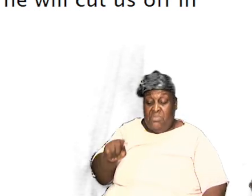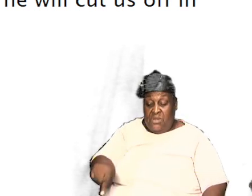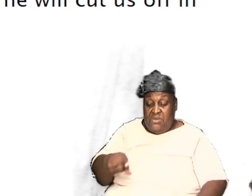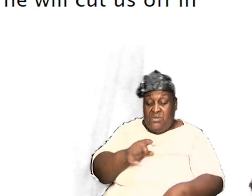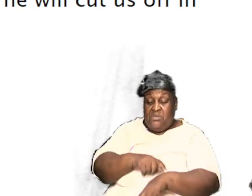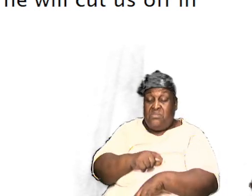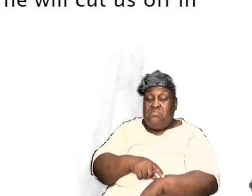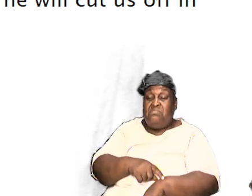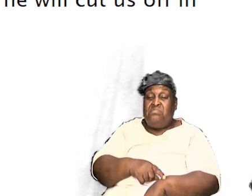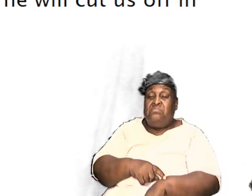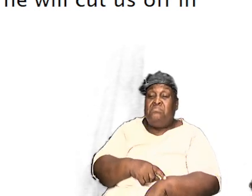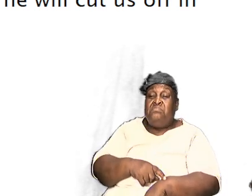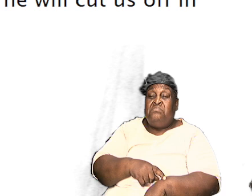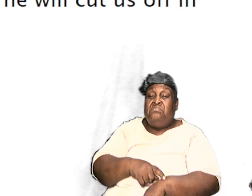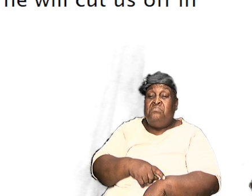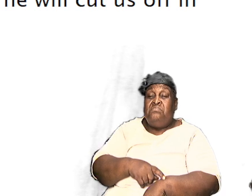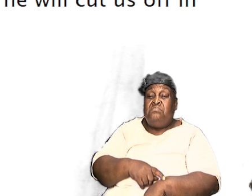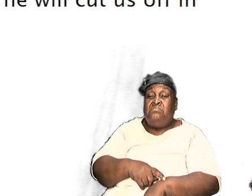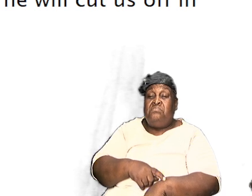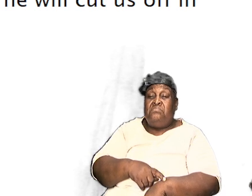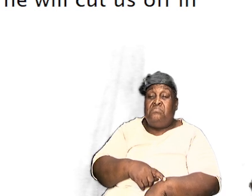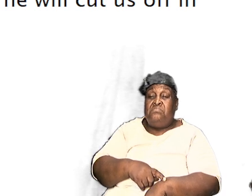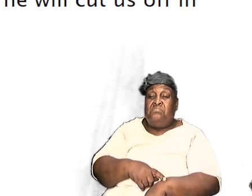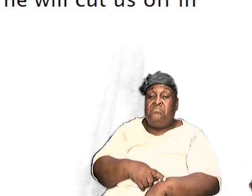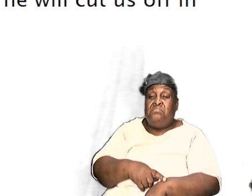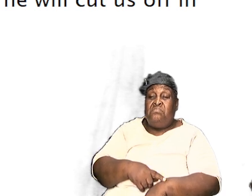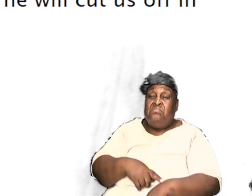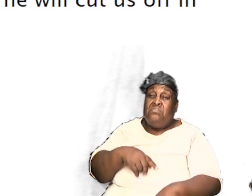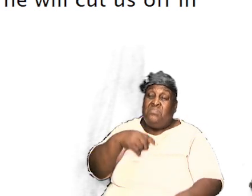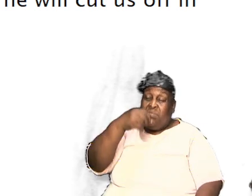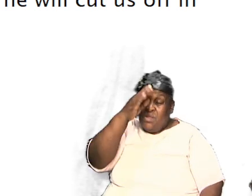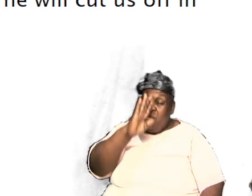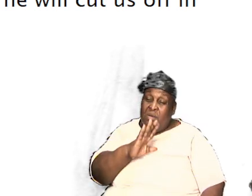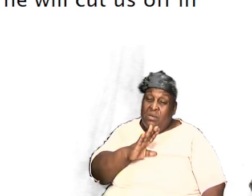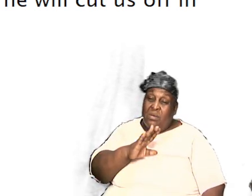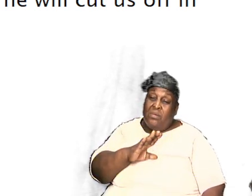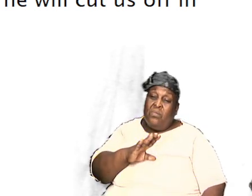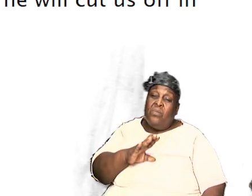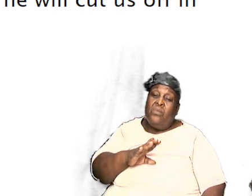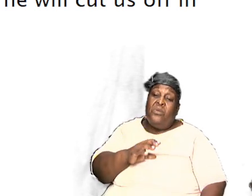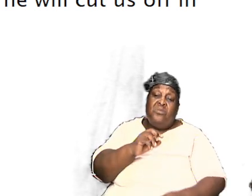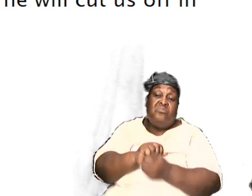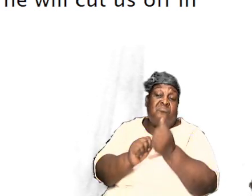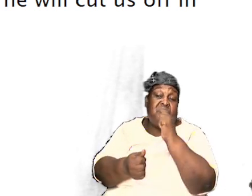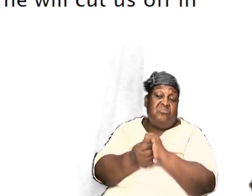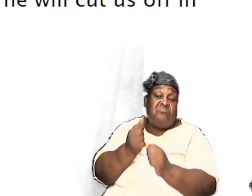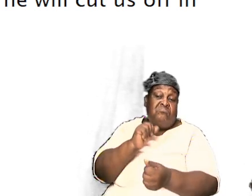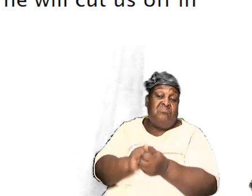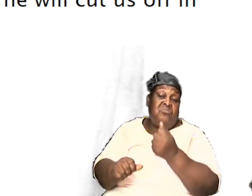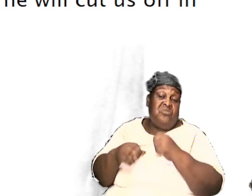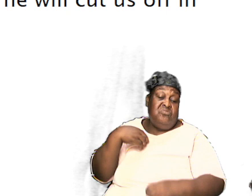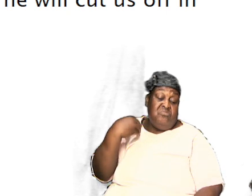this dispensation, he will cut us off.